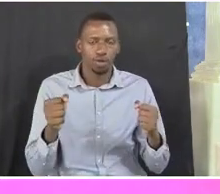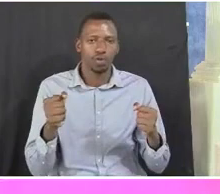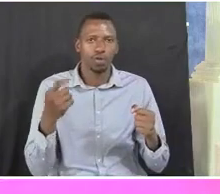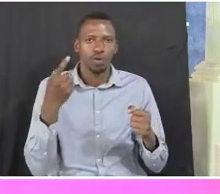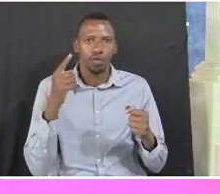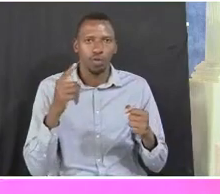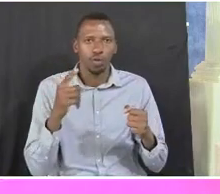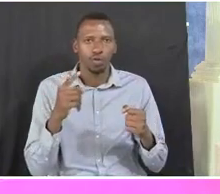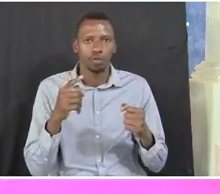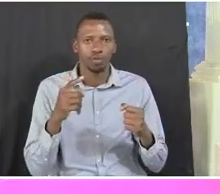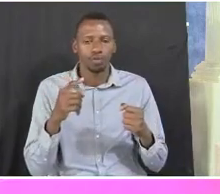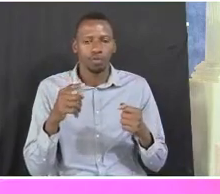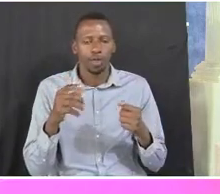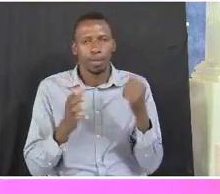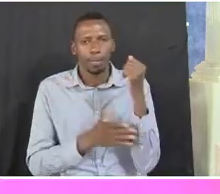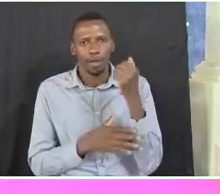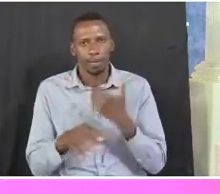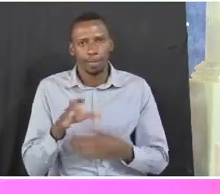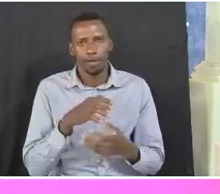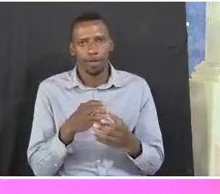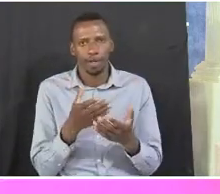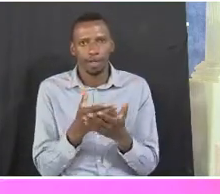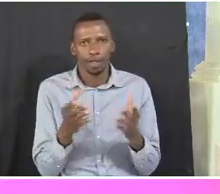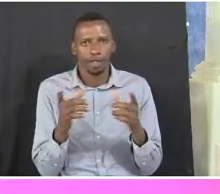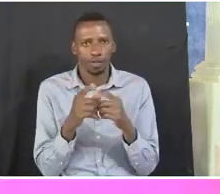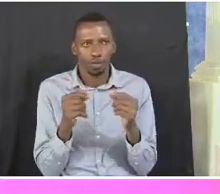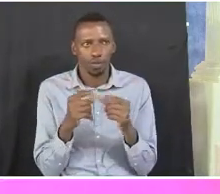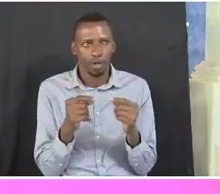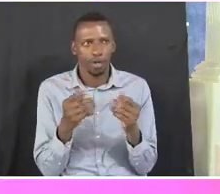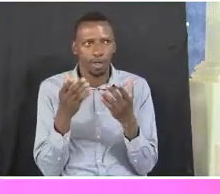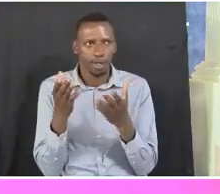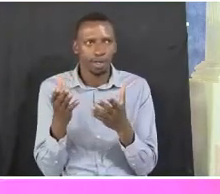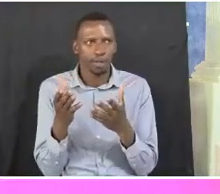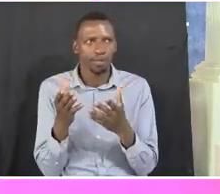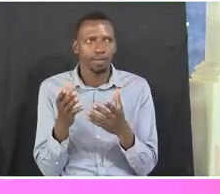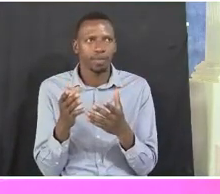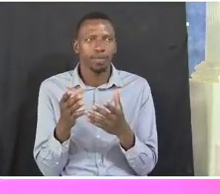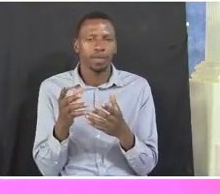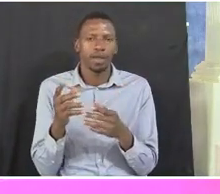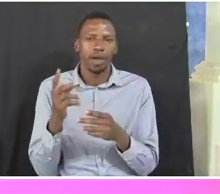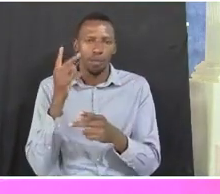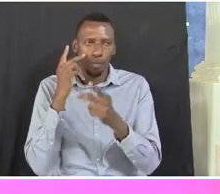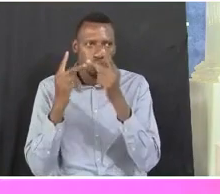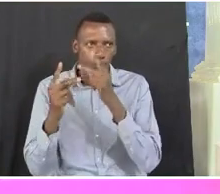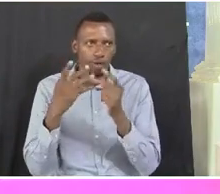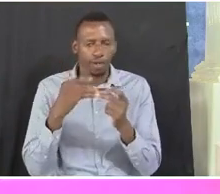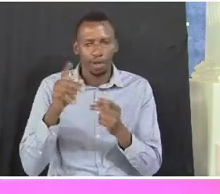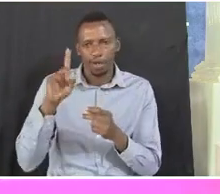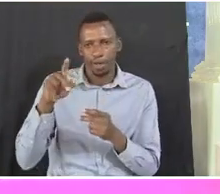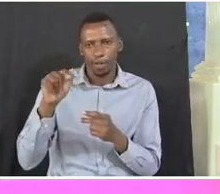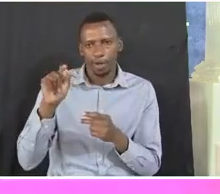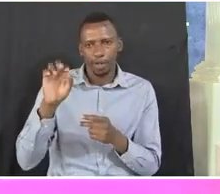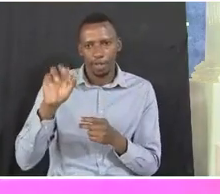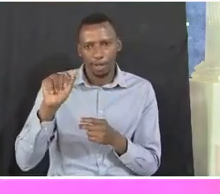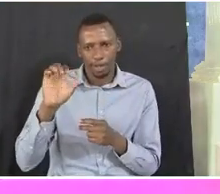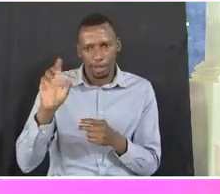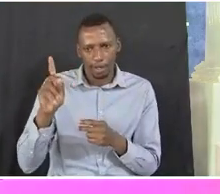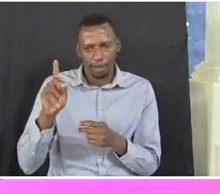misery and vice. Those words are from Patriarchs and the Prophets, page 91, page 92,